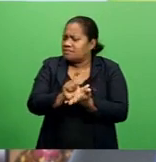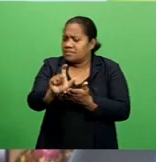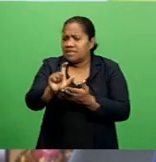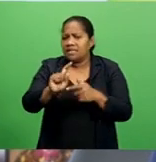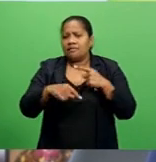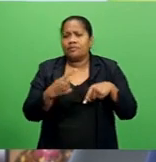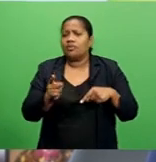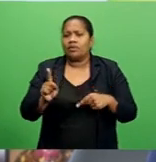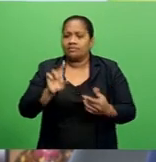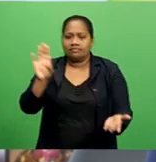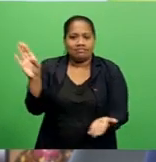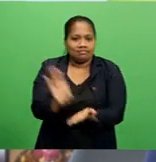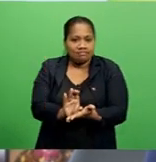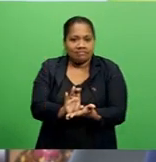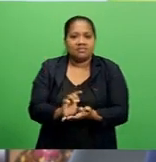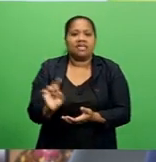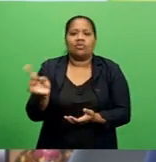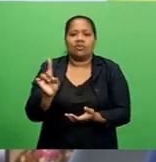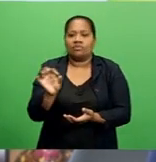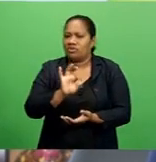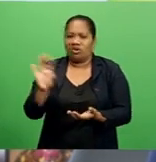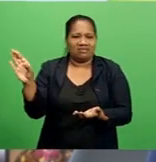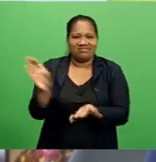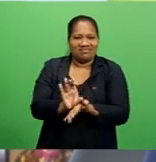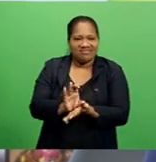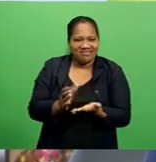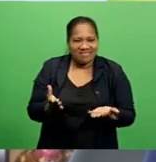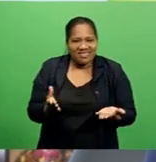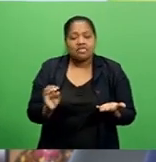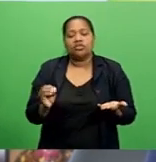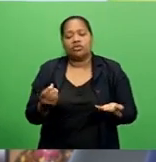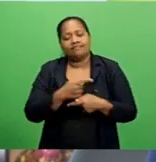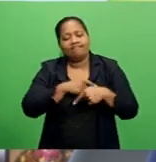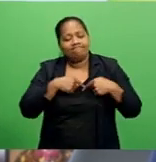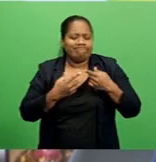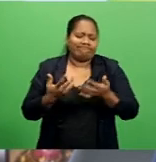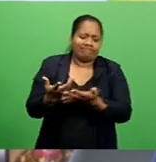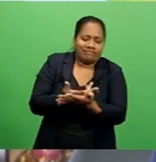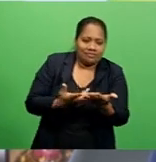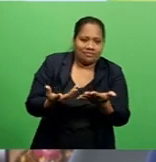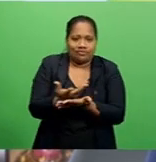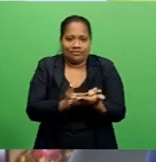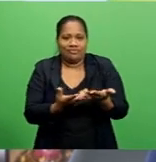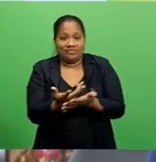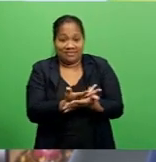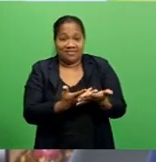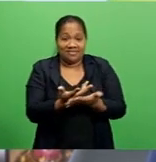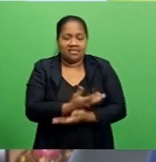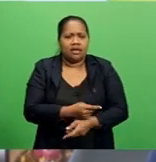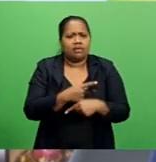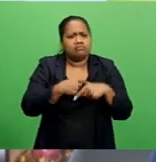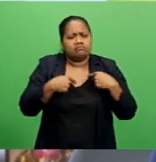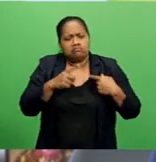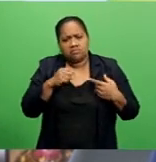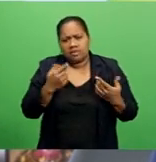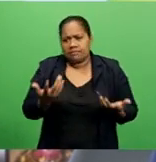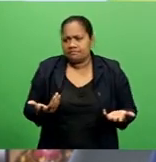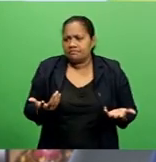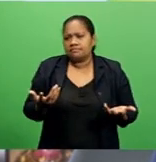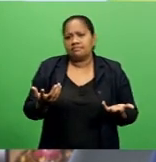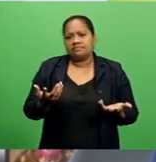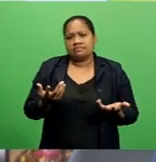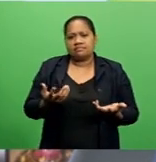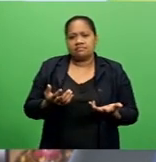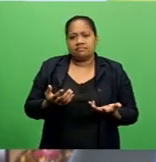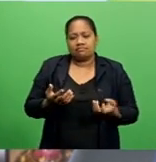would be funded and what wouldn't be funded. So we will be talking about it, and then we can make that,